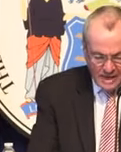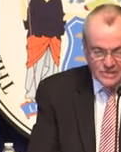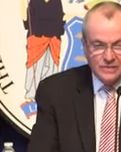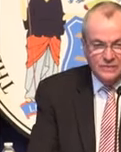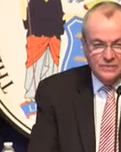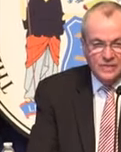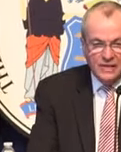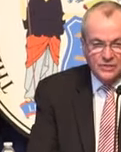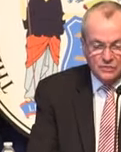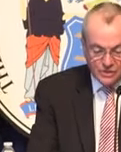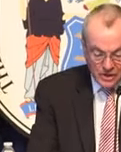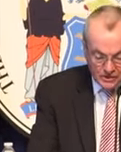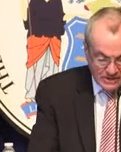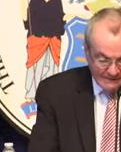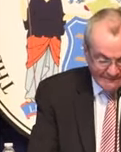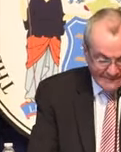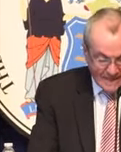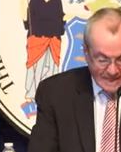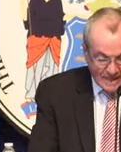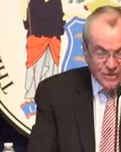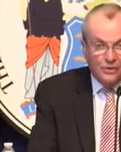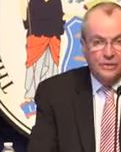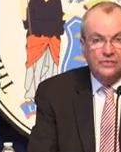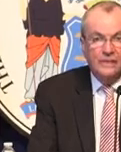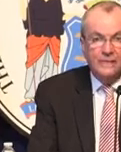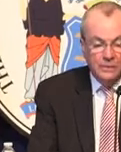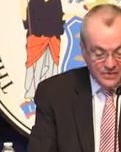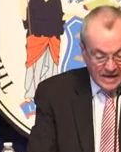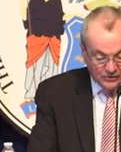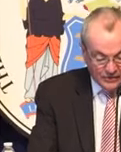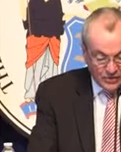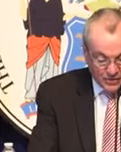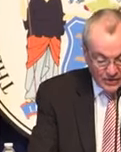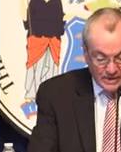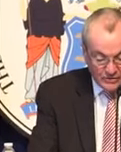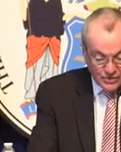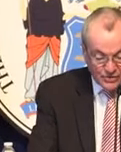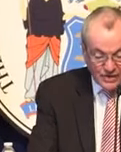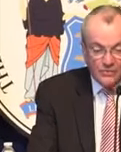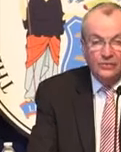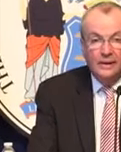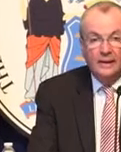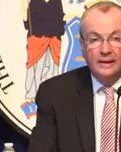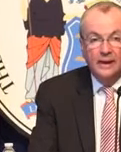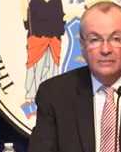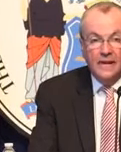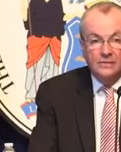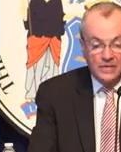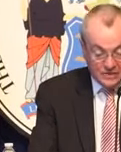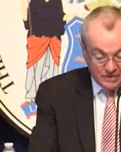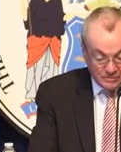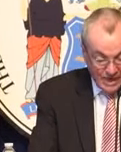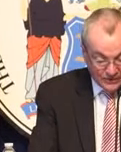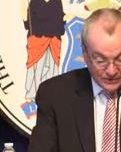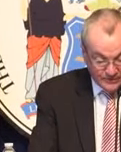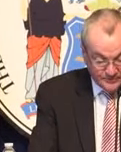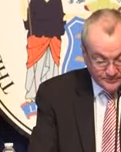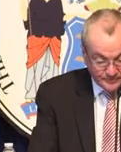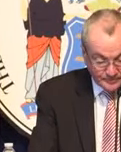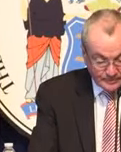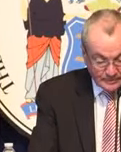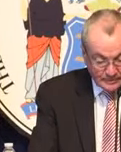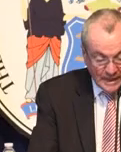2,625 positive test results, and a total of 71,030 New Jerseyans have now tested